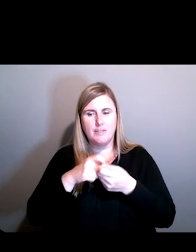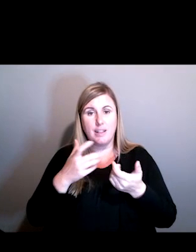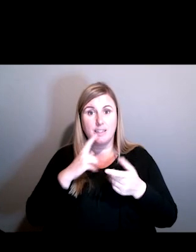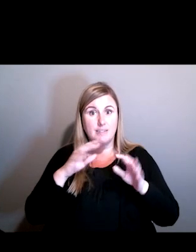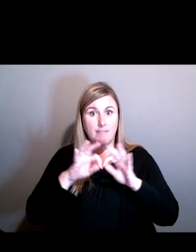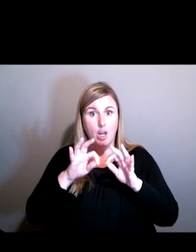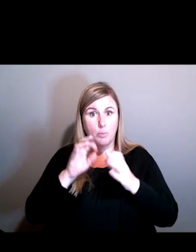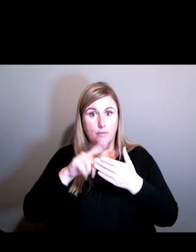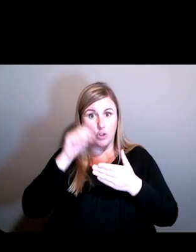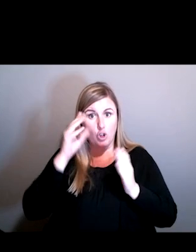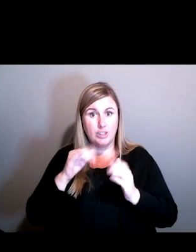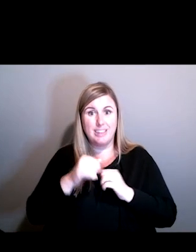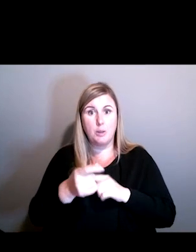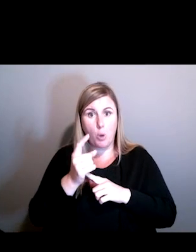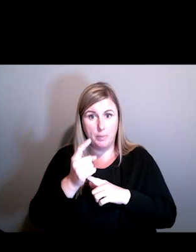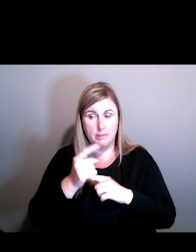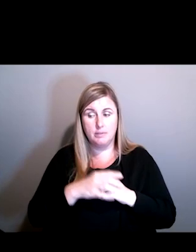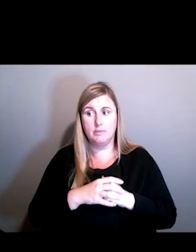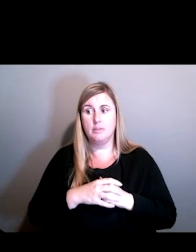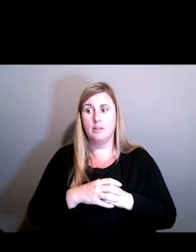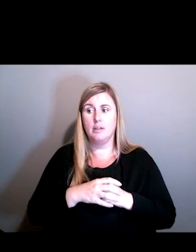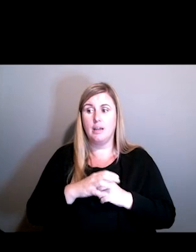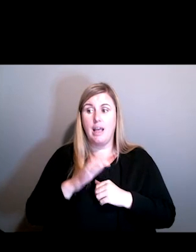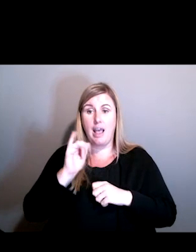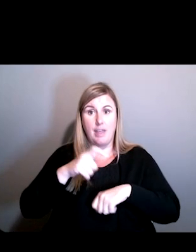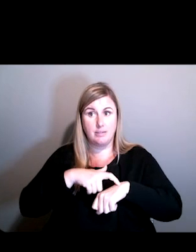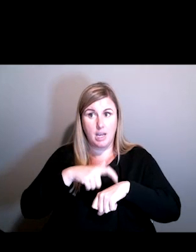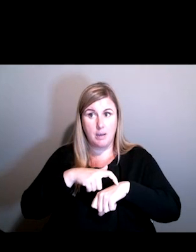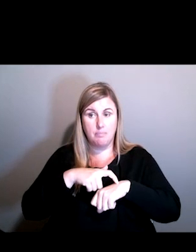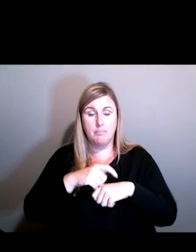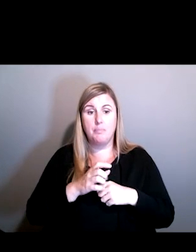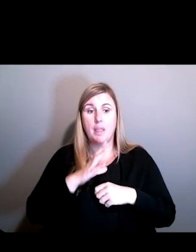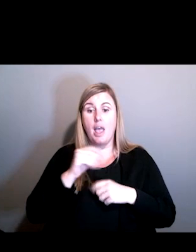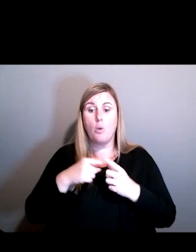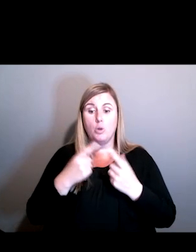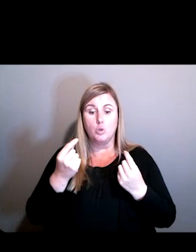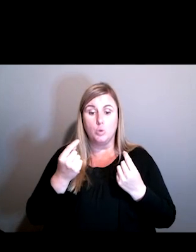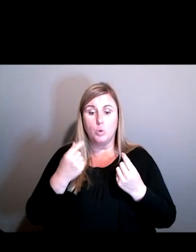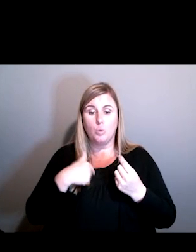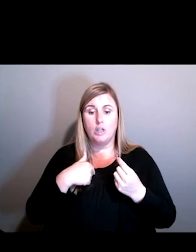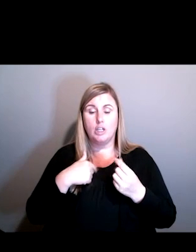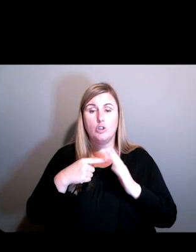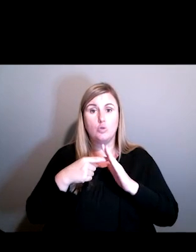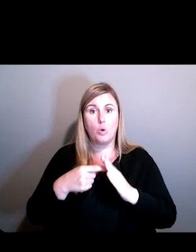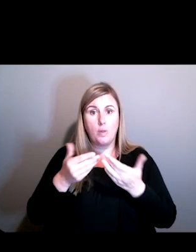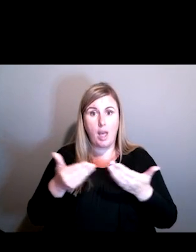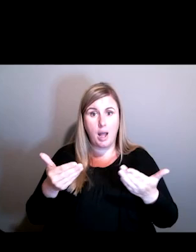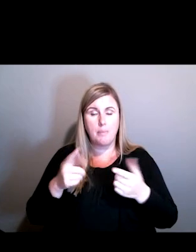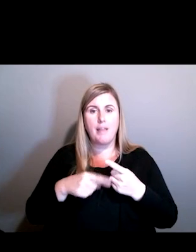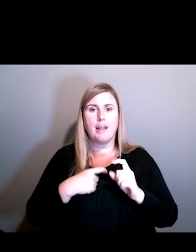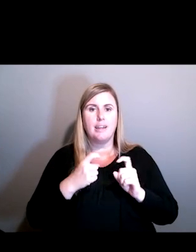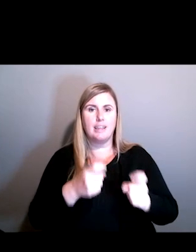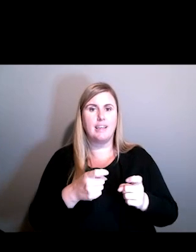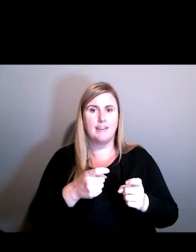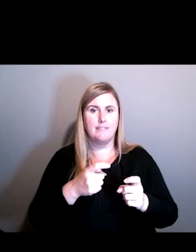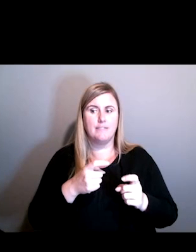something that's valuable to our learners in that moment, at that time. And what we do is we show that item and then